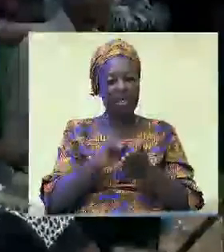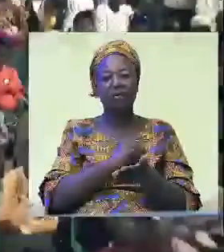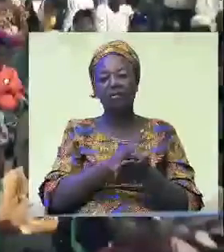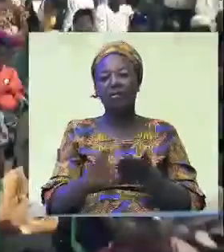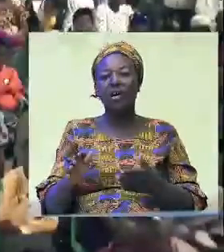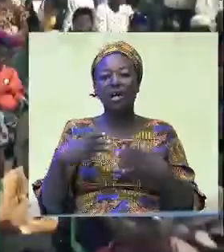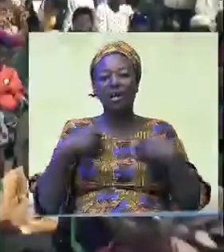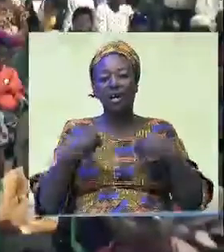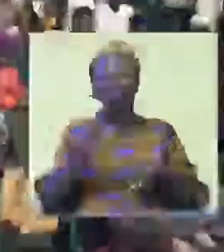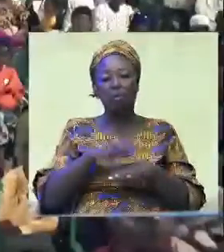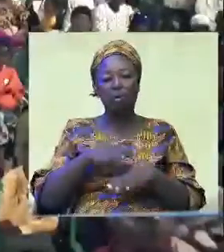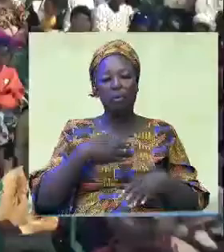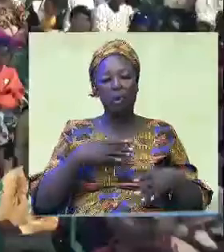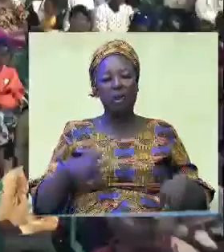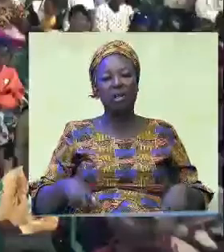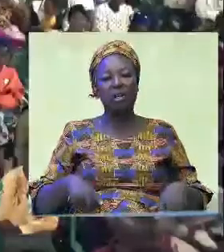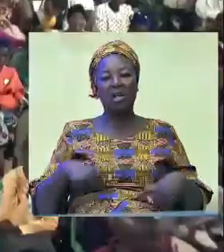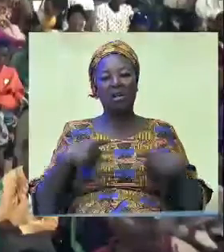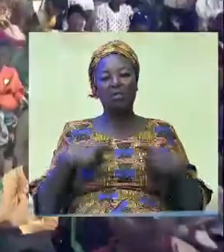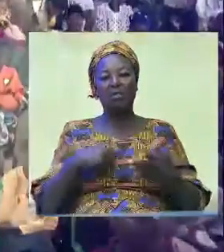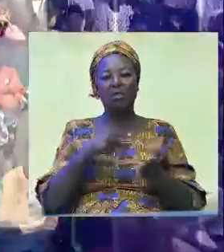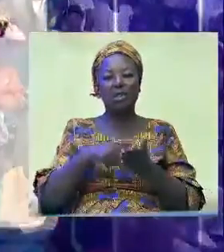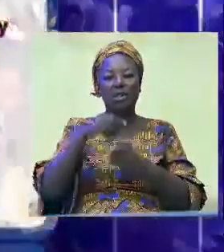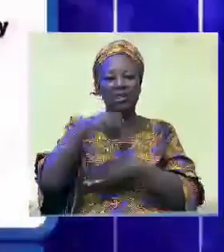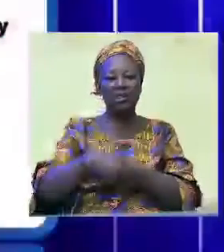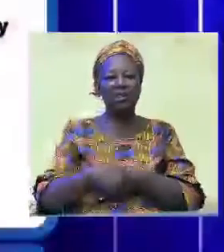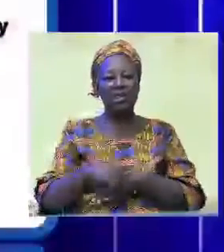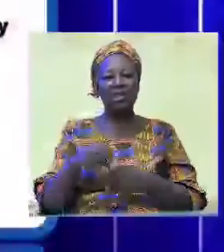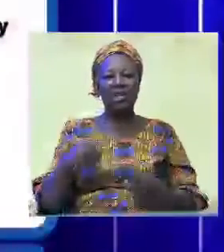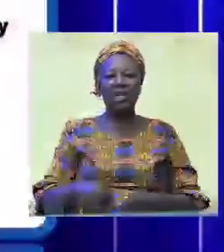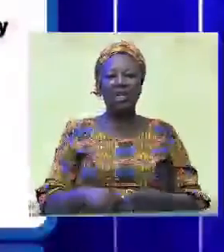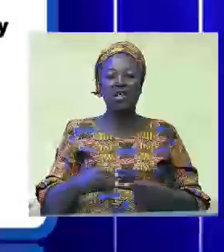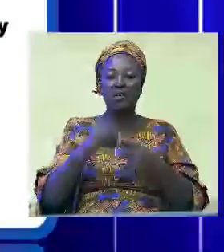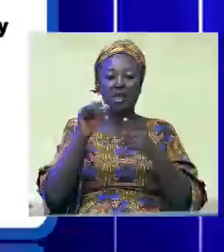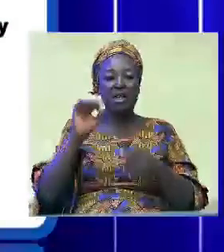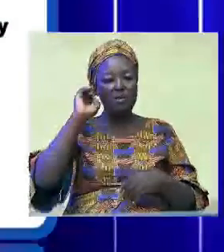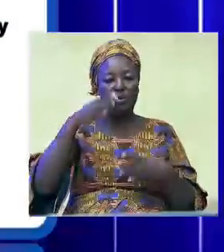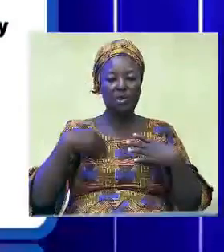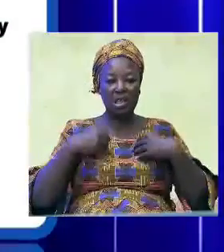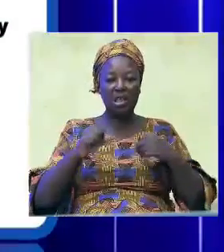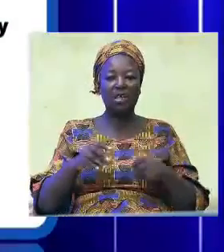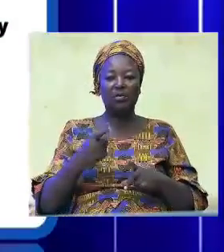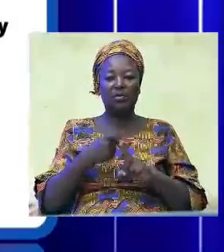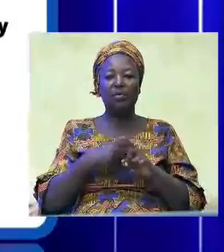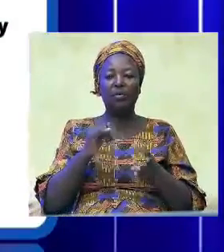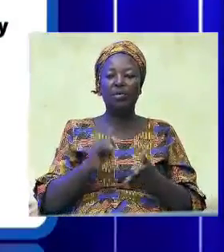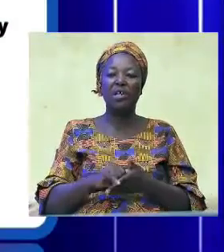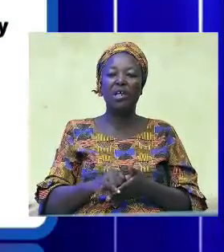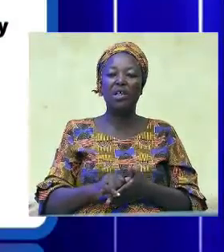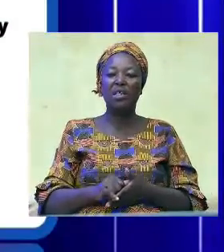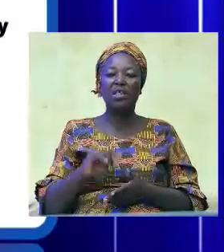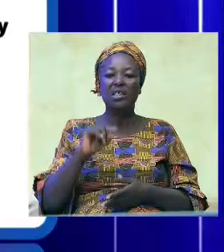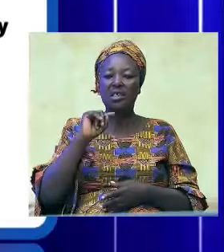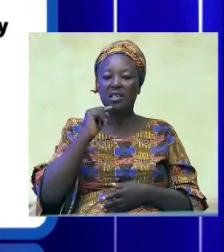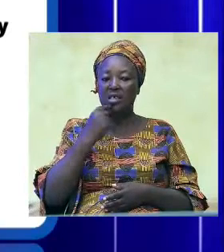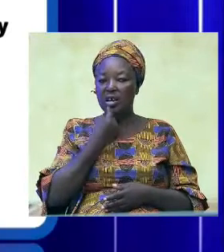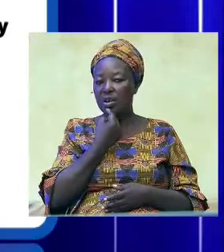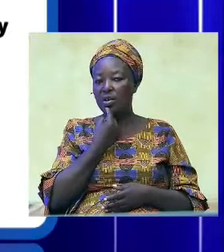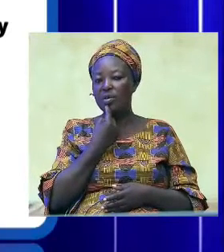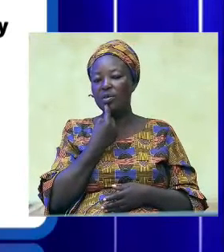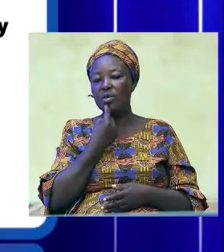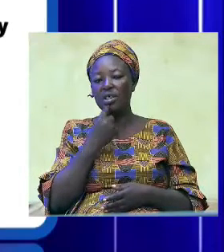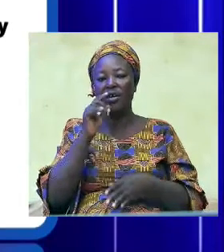divine touch of healing upon my life tonight. Specifically, he was healed from